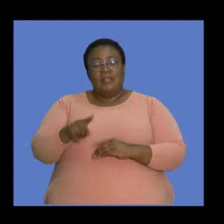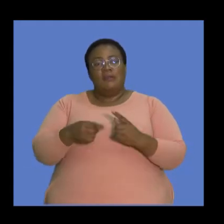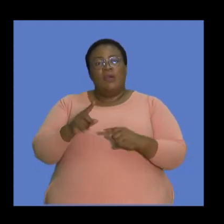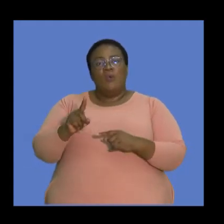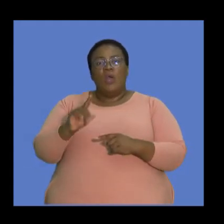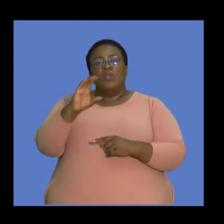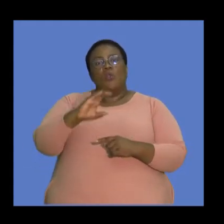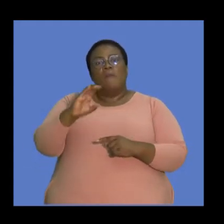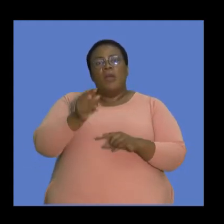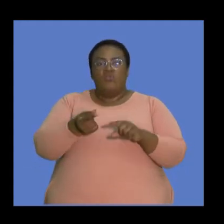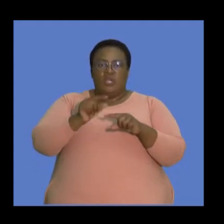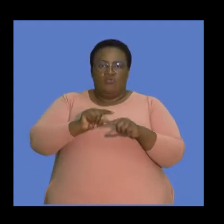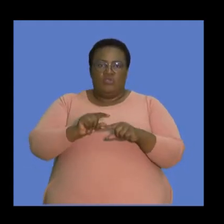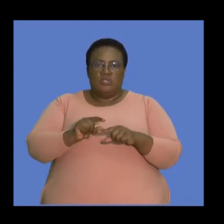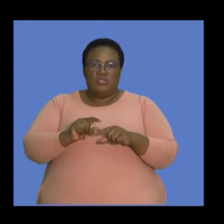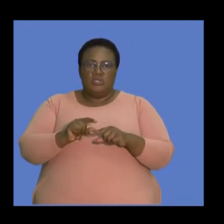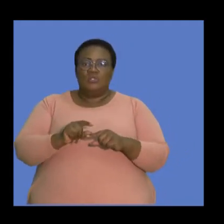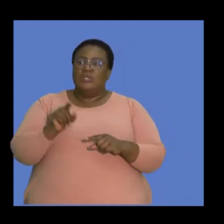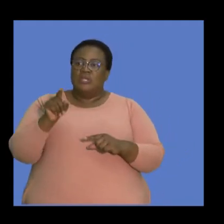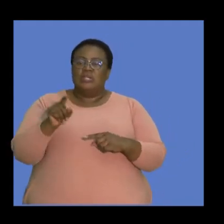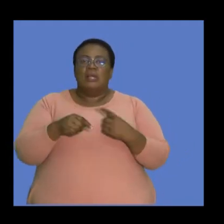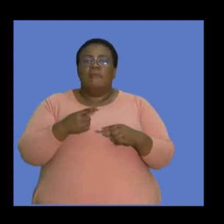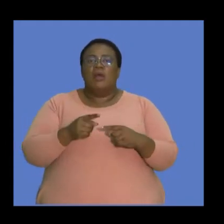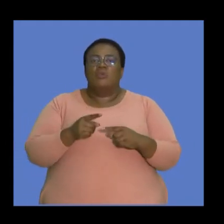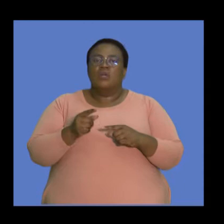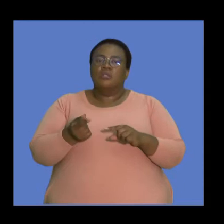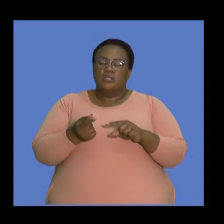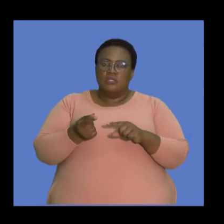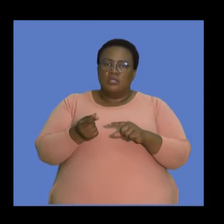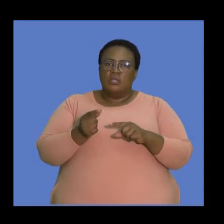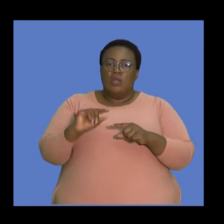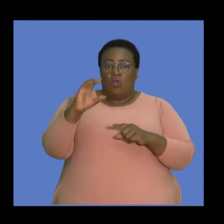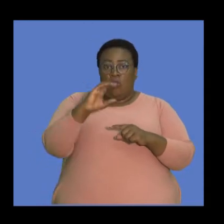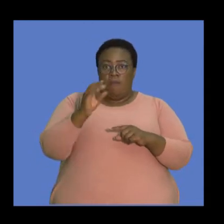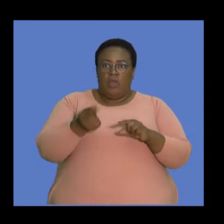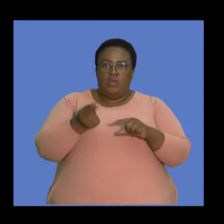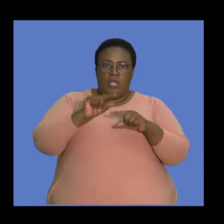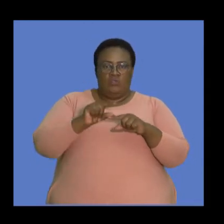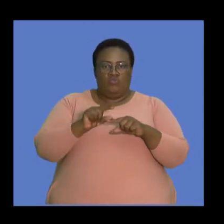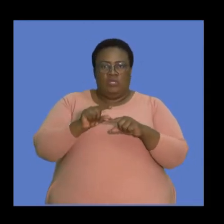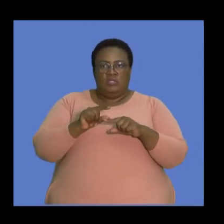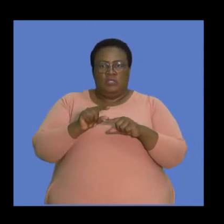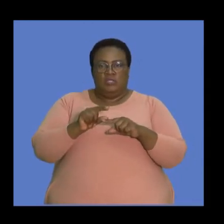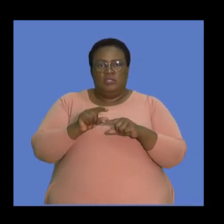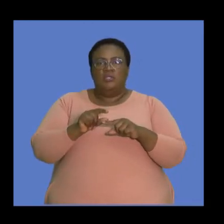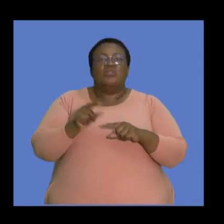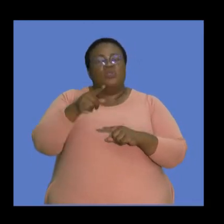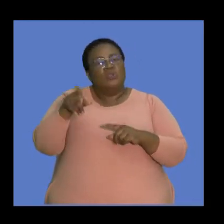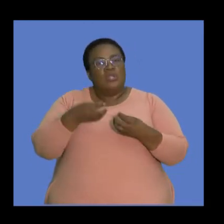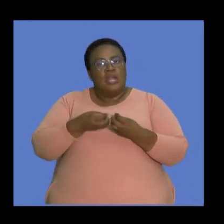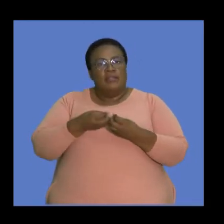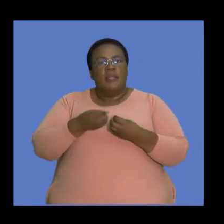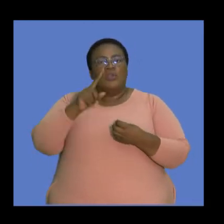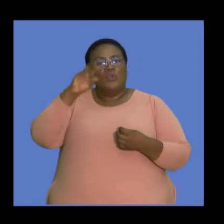interest, compounded annually. So this is about compound interest, but under depreciation. So those